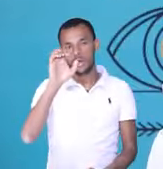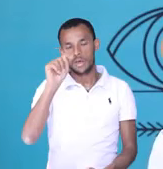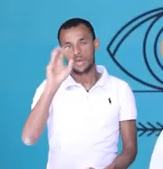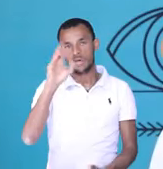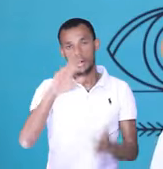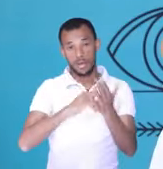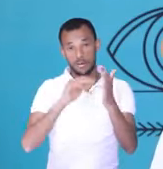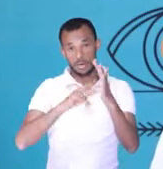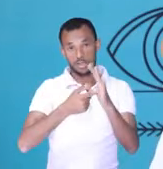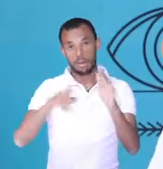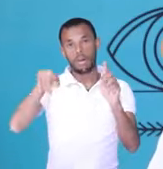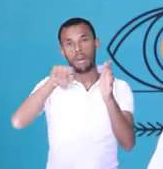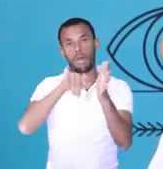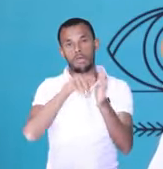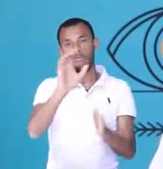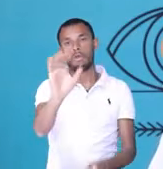negative catalyst.